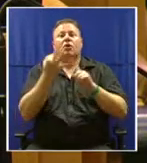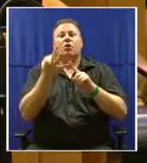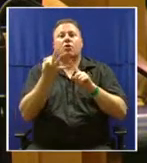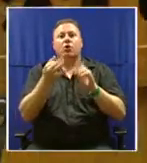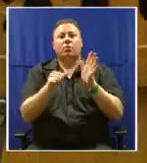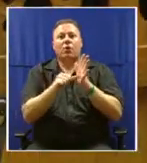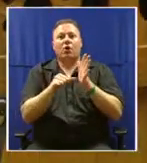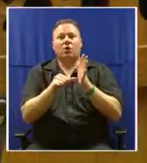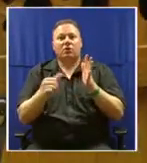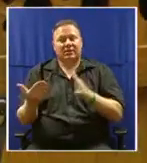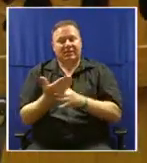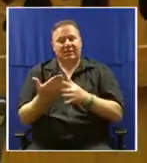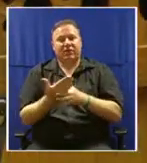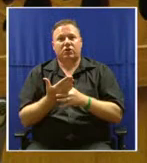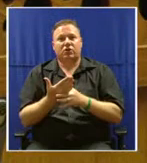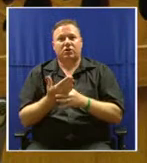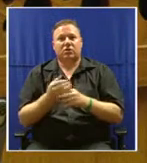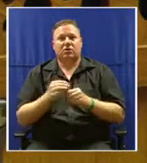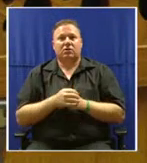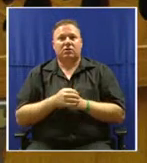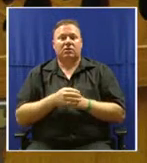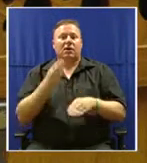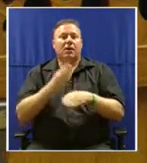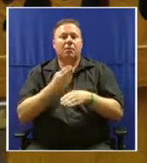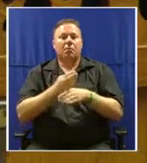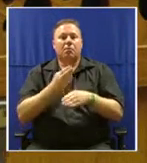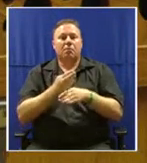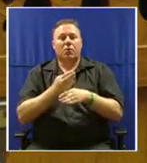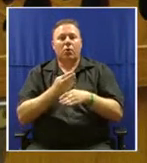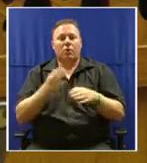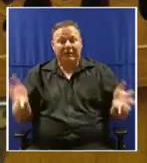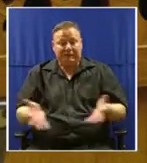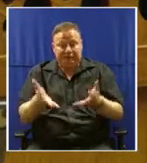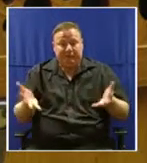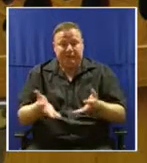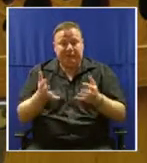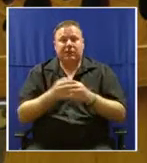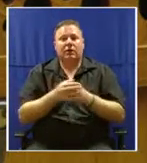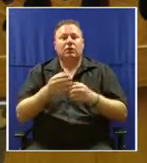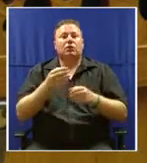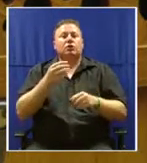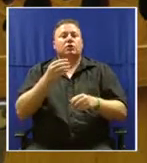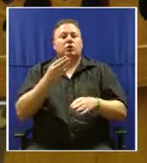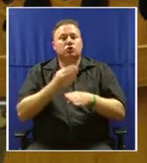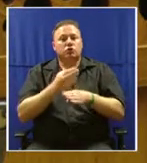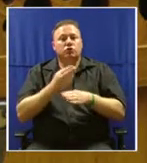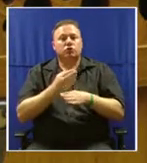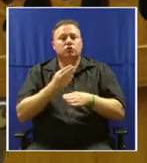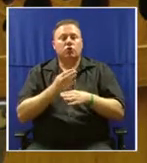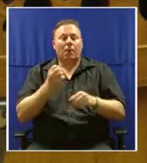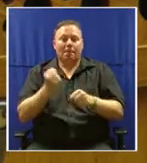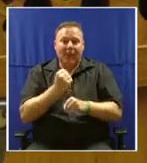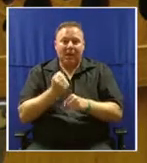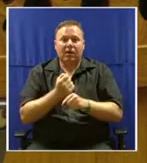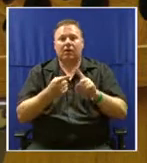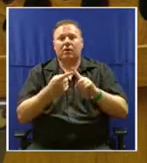intervention is an employment stimulus to create jobs and to support livelihoods.